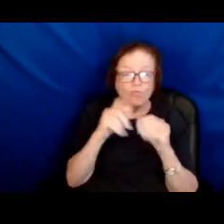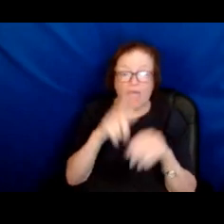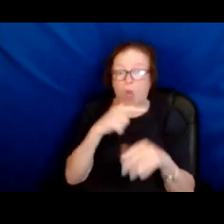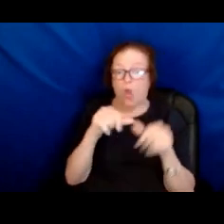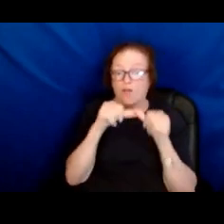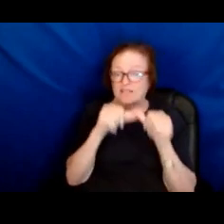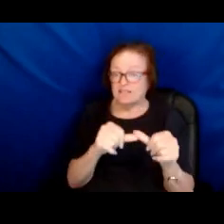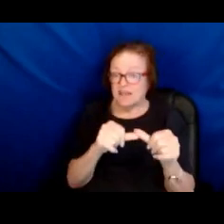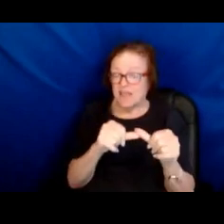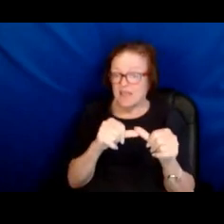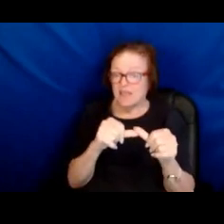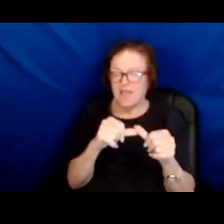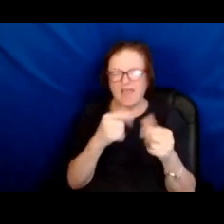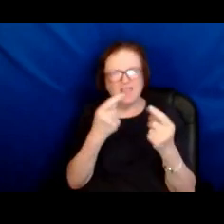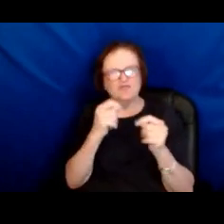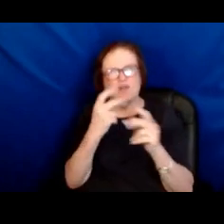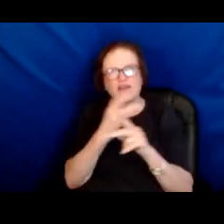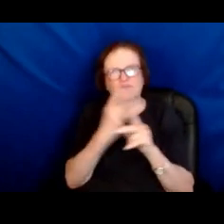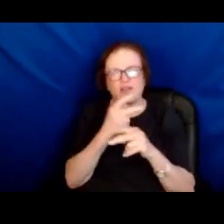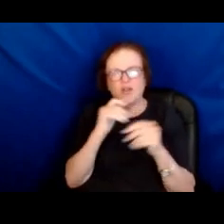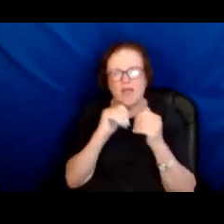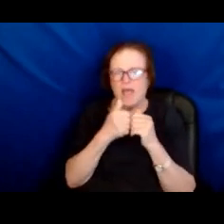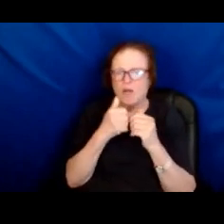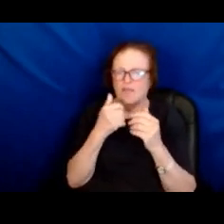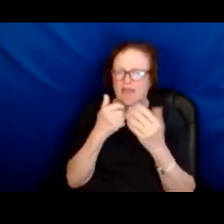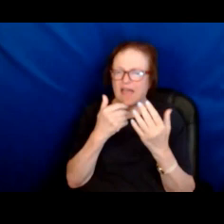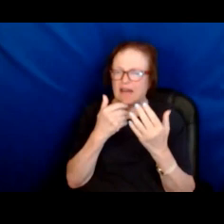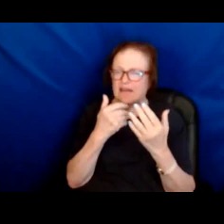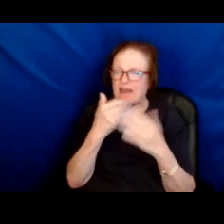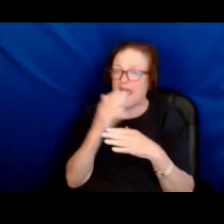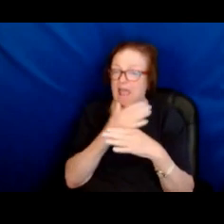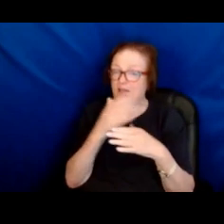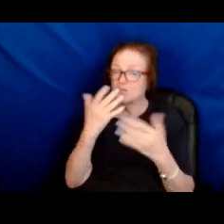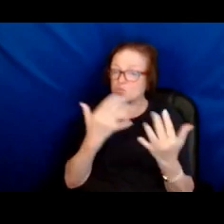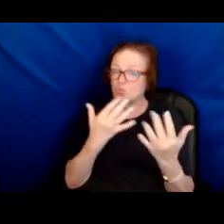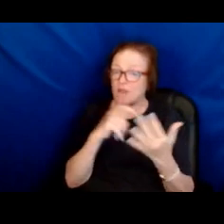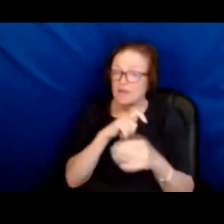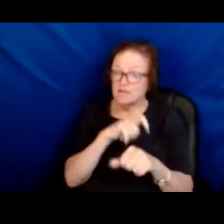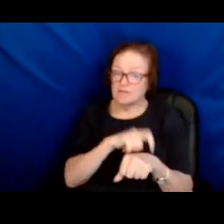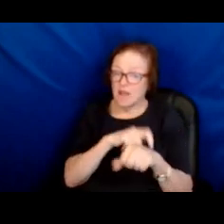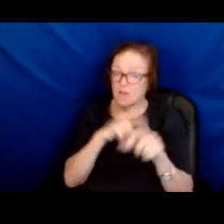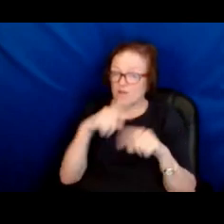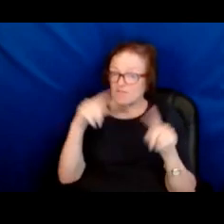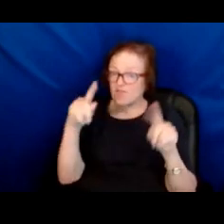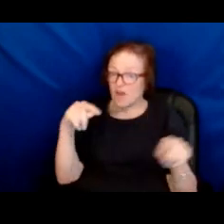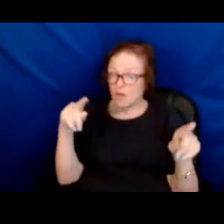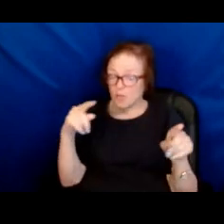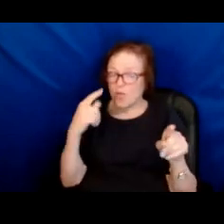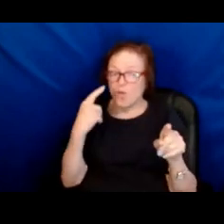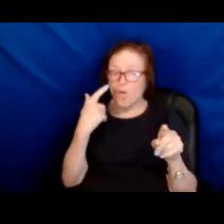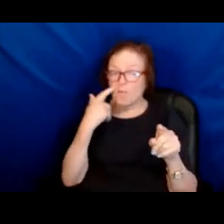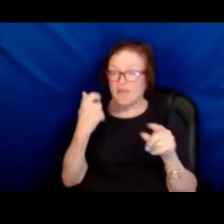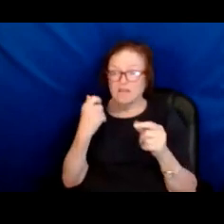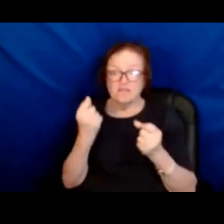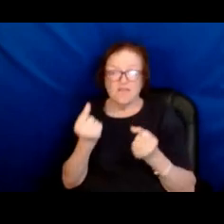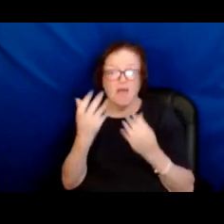on average, and then we could try to figure out, how is the average wait time going to vary as a function of how many beds are available between 41 and